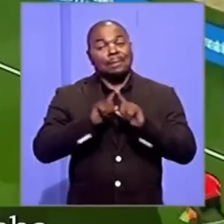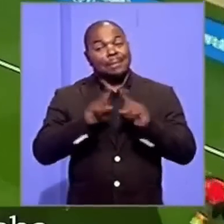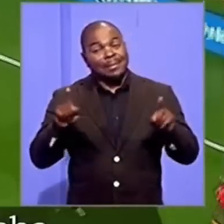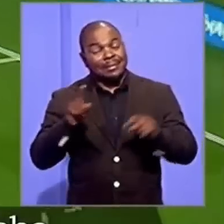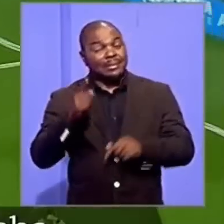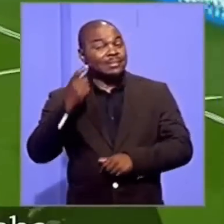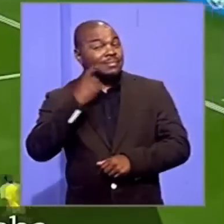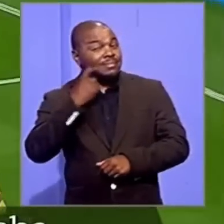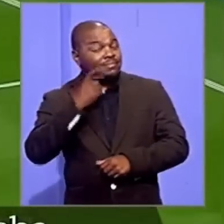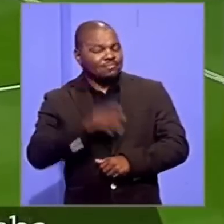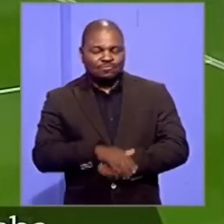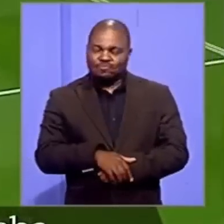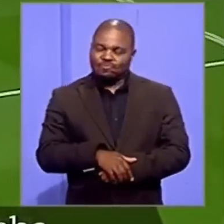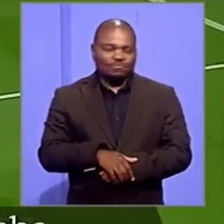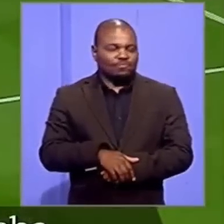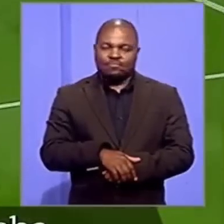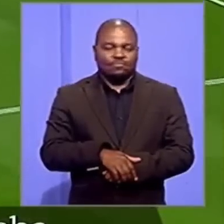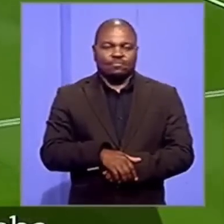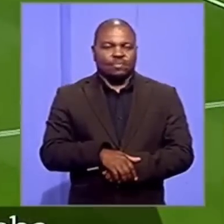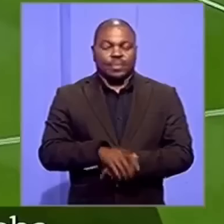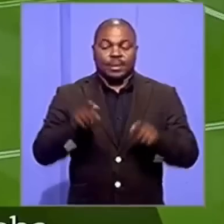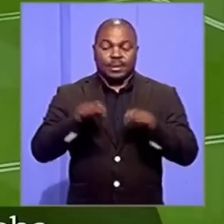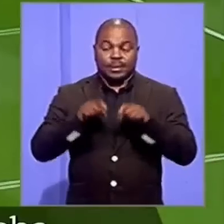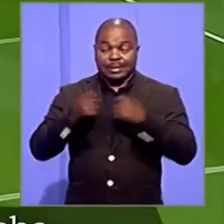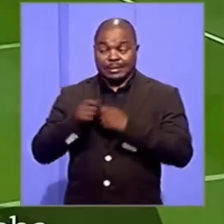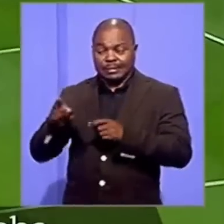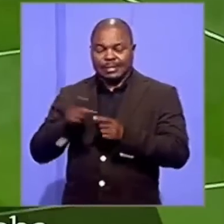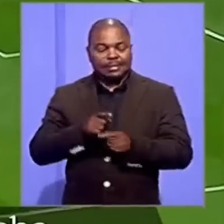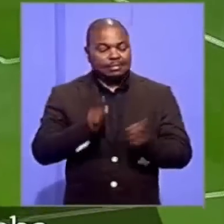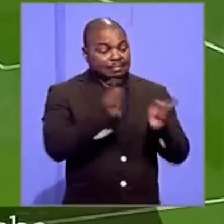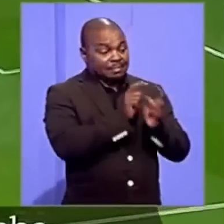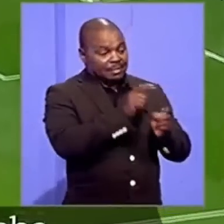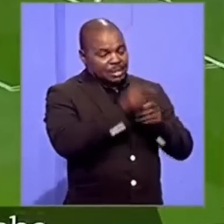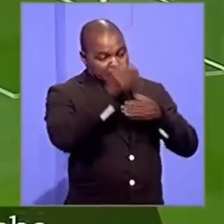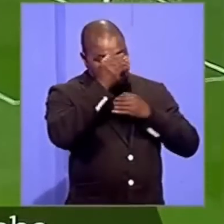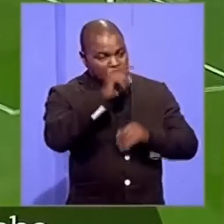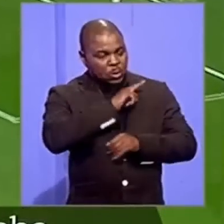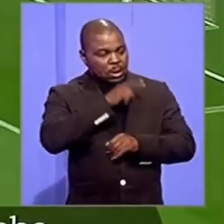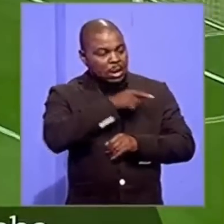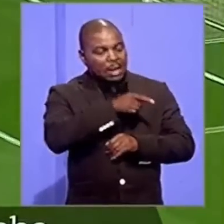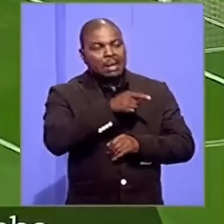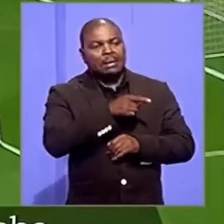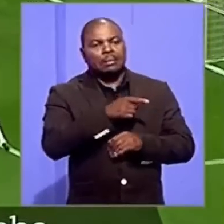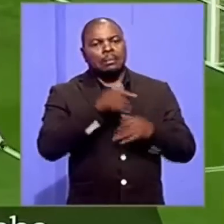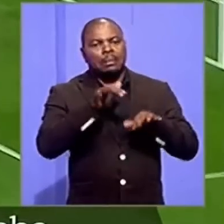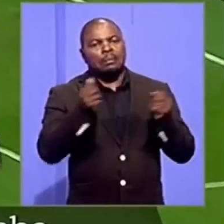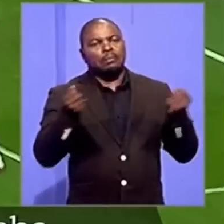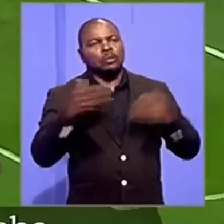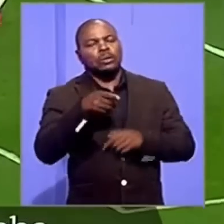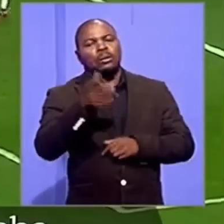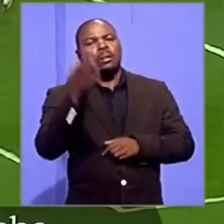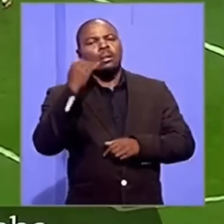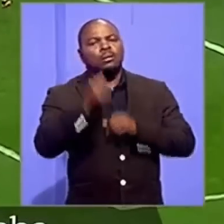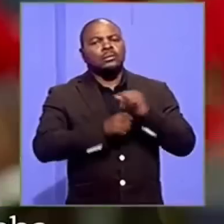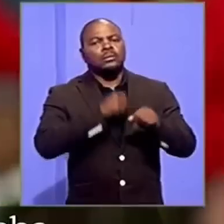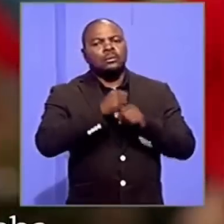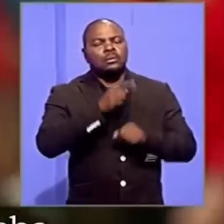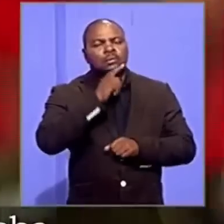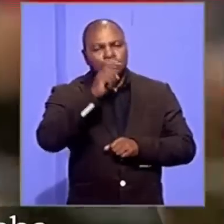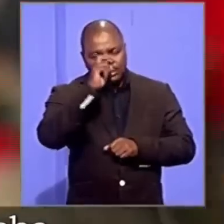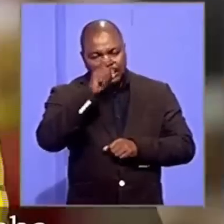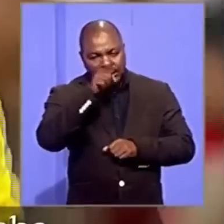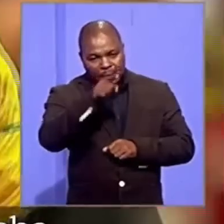ba bobebe. Sehlopha se tlo tobana le Morocco e makaditseng batho mohopeng wa lefatshe le mose fitileng Qatar ka ho hlola Portugal